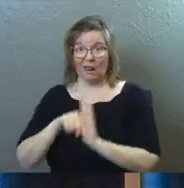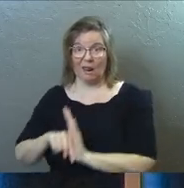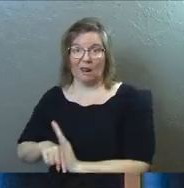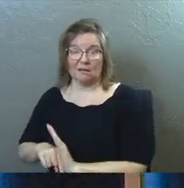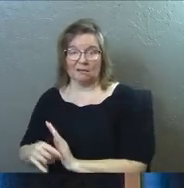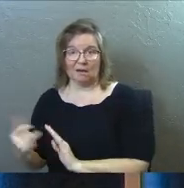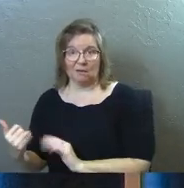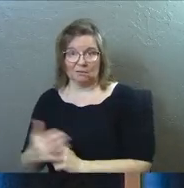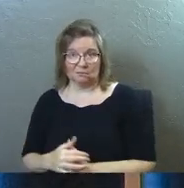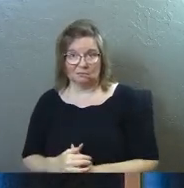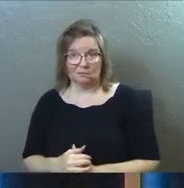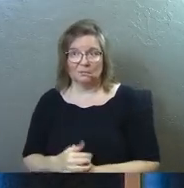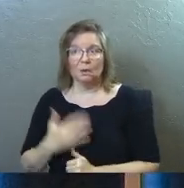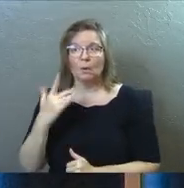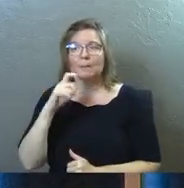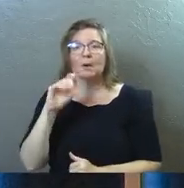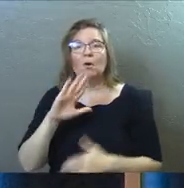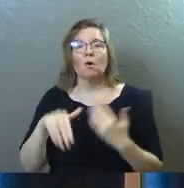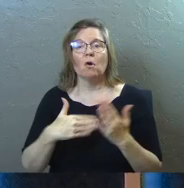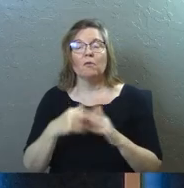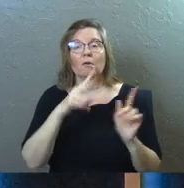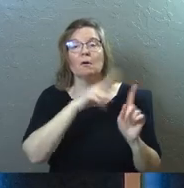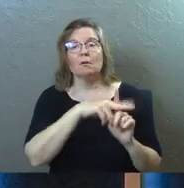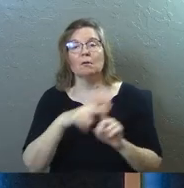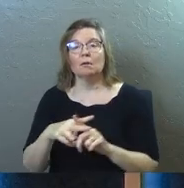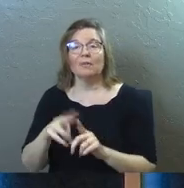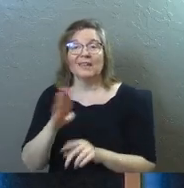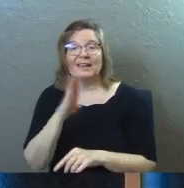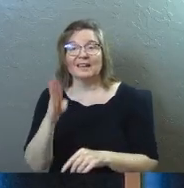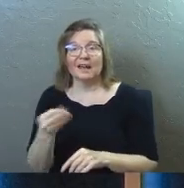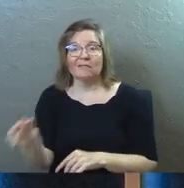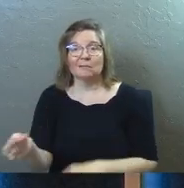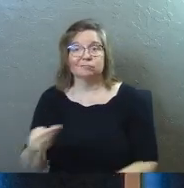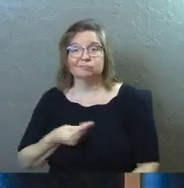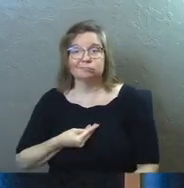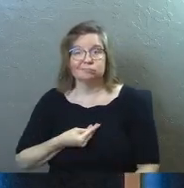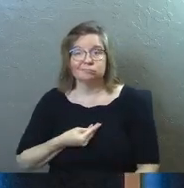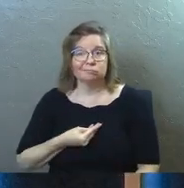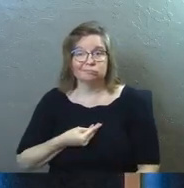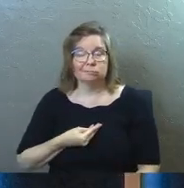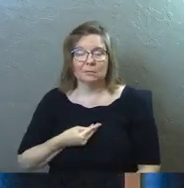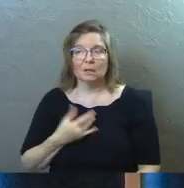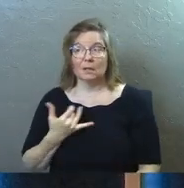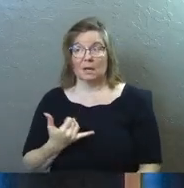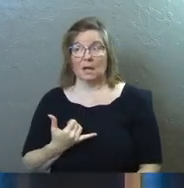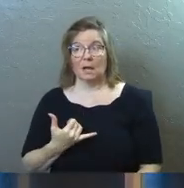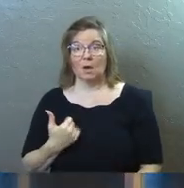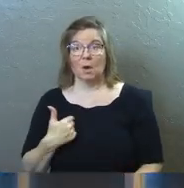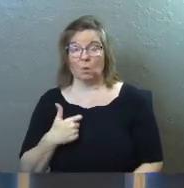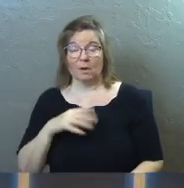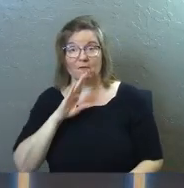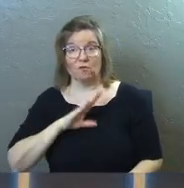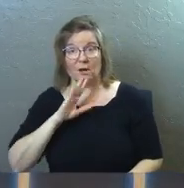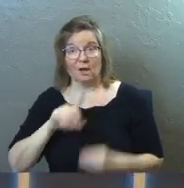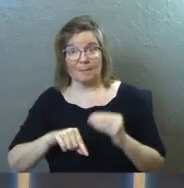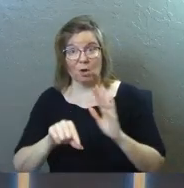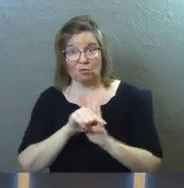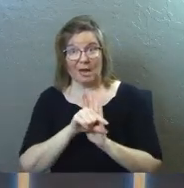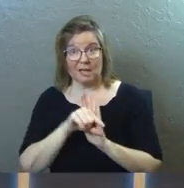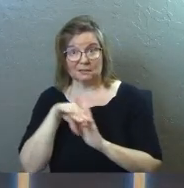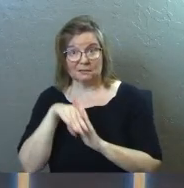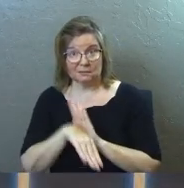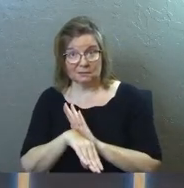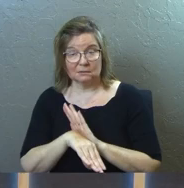here because there's all these assignments they just never turned in. And so not only are we frustrated about